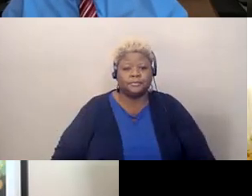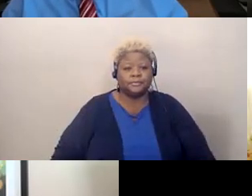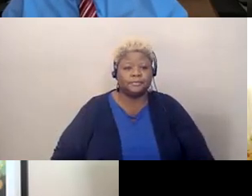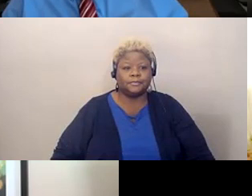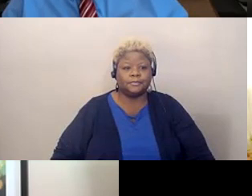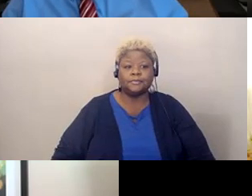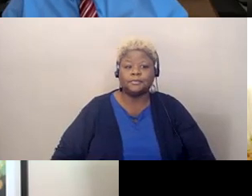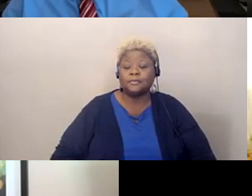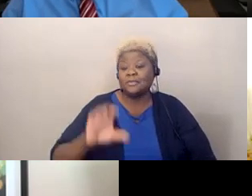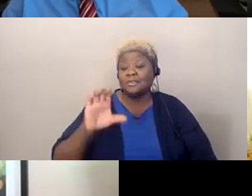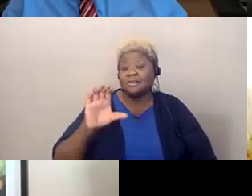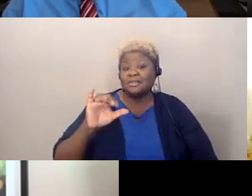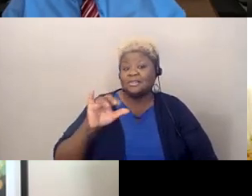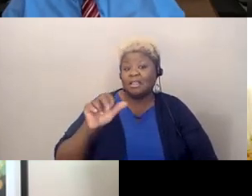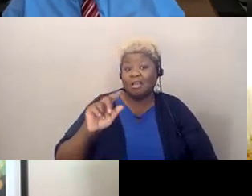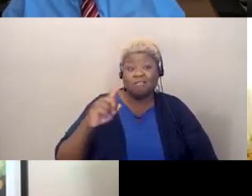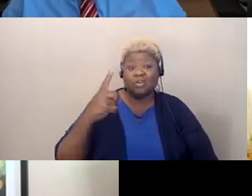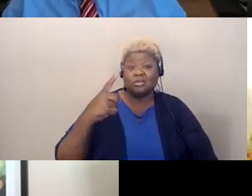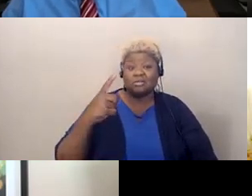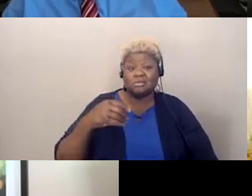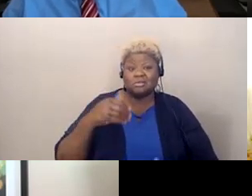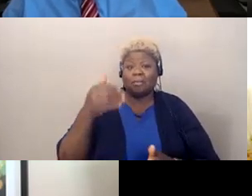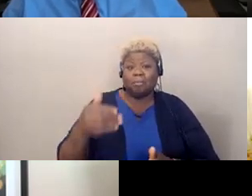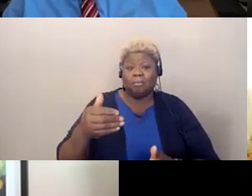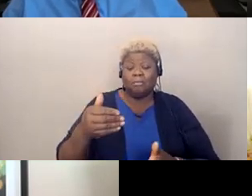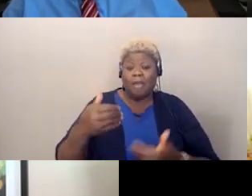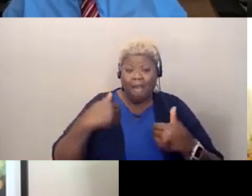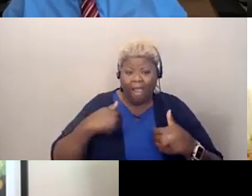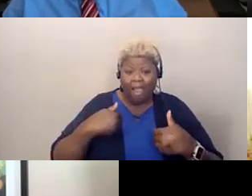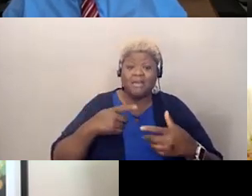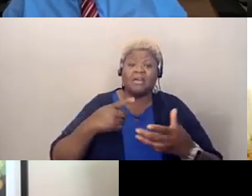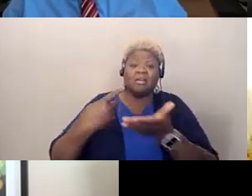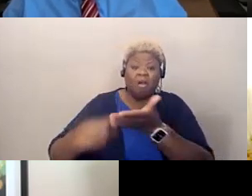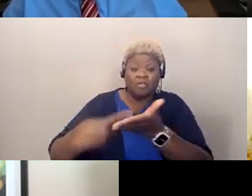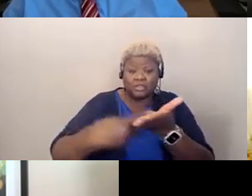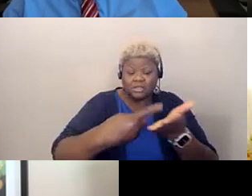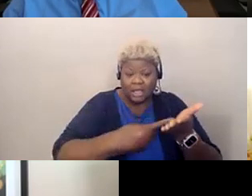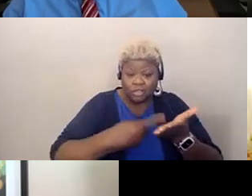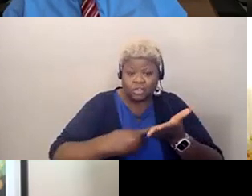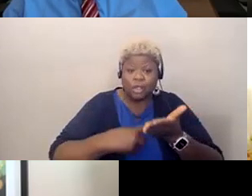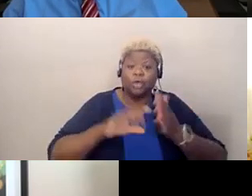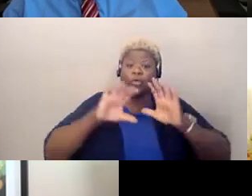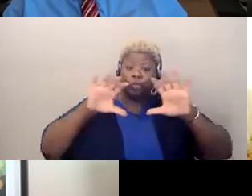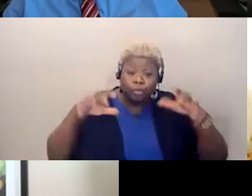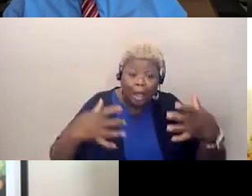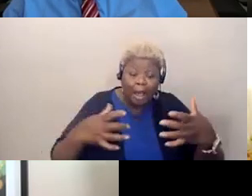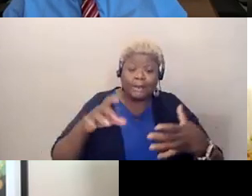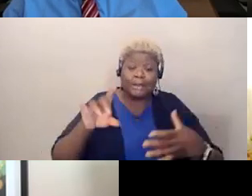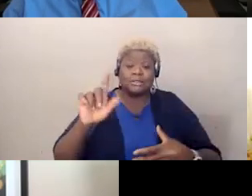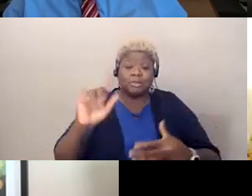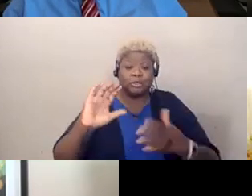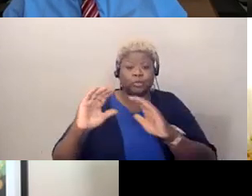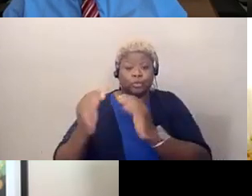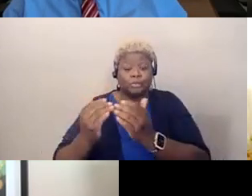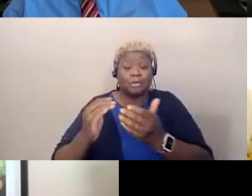I think this is our first step. I mean, having the conversation, uniting disability groups, activating our own